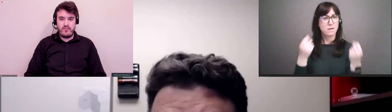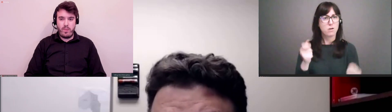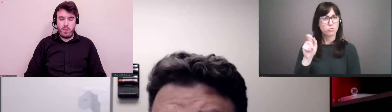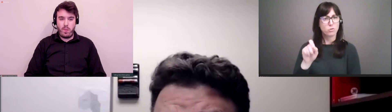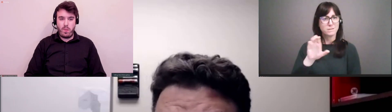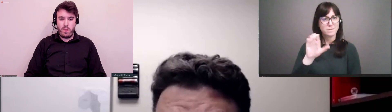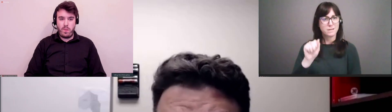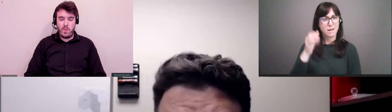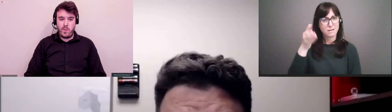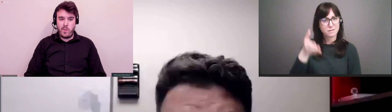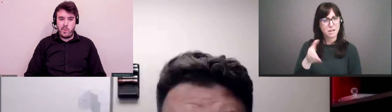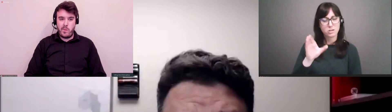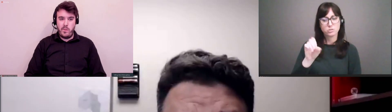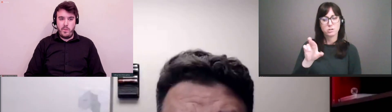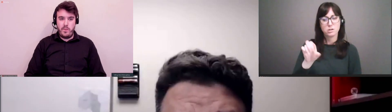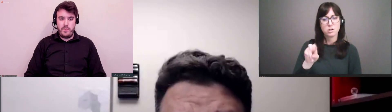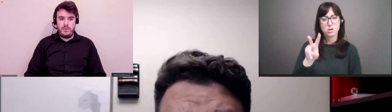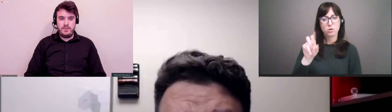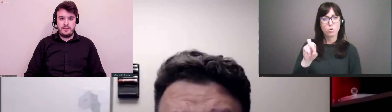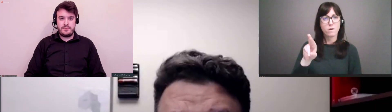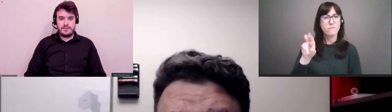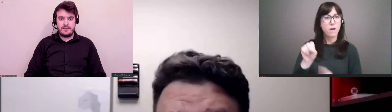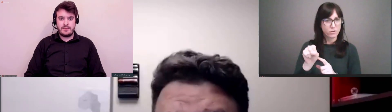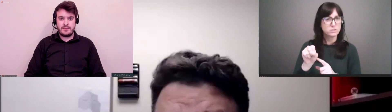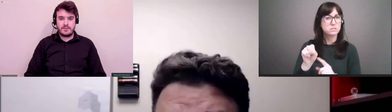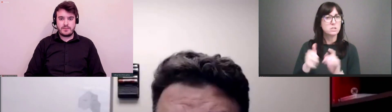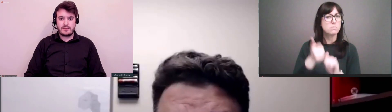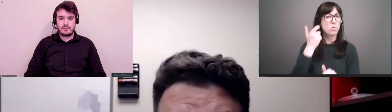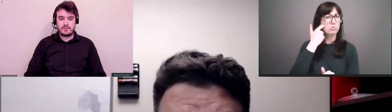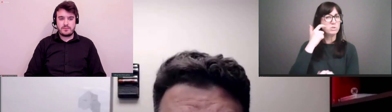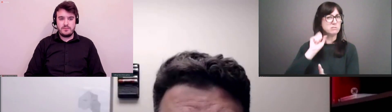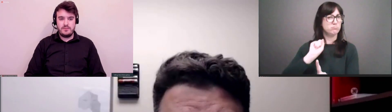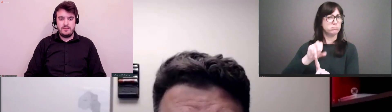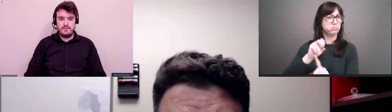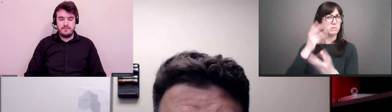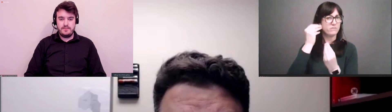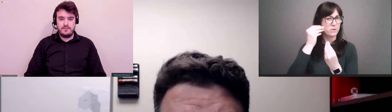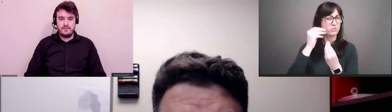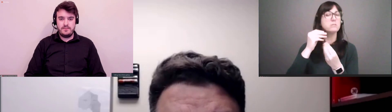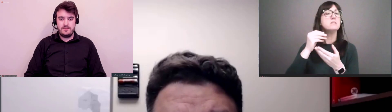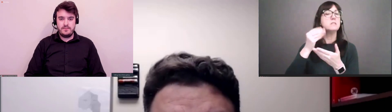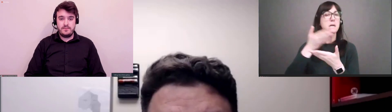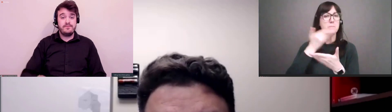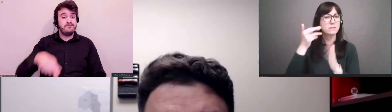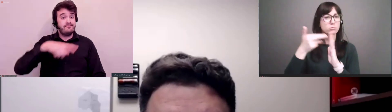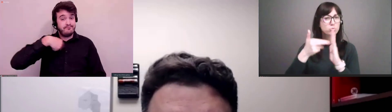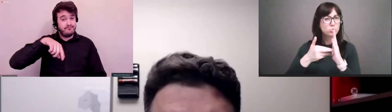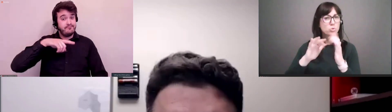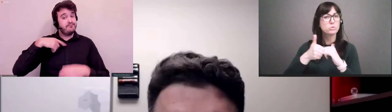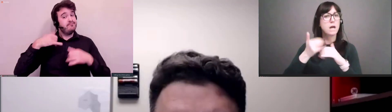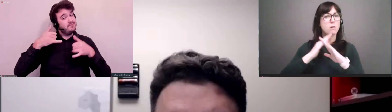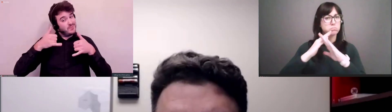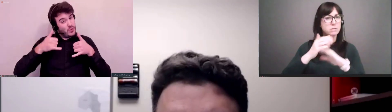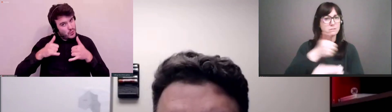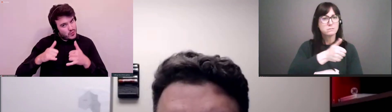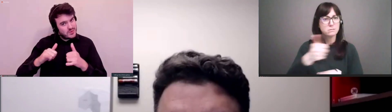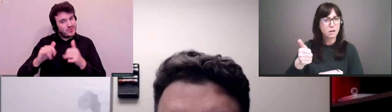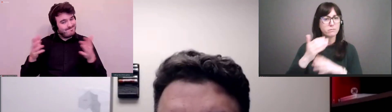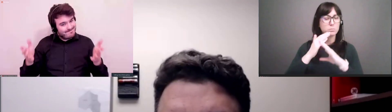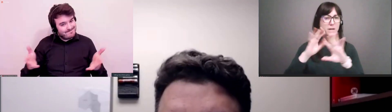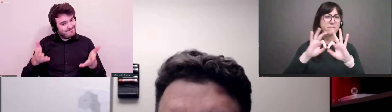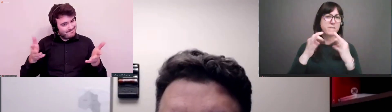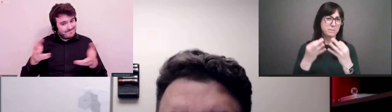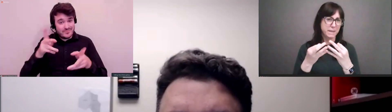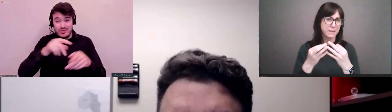ottawapublichealth.ca/coronavirus for the latest updates and for guidance on how they can protect themselves and their family. On continue à encourager les gens de